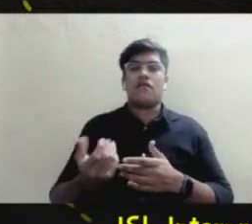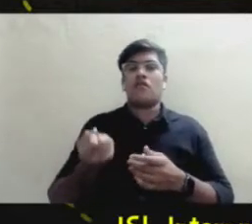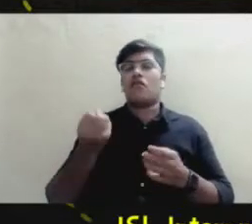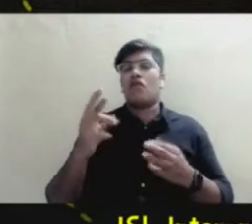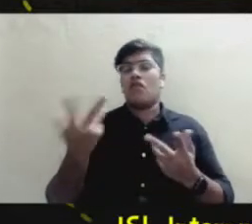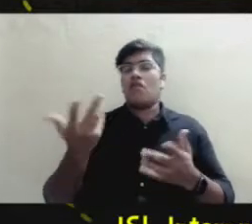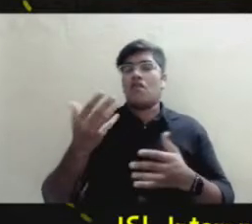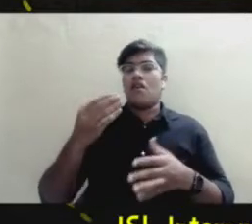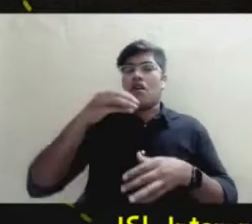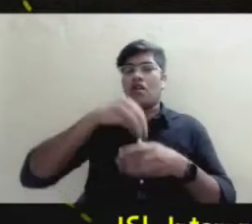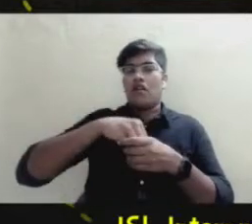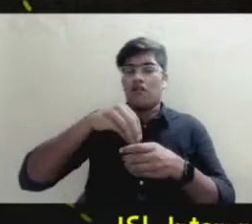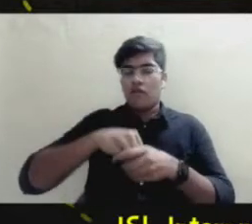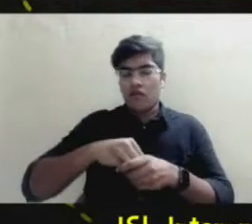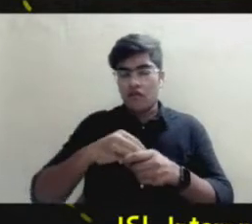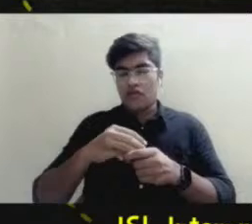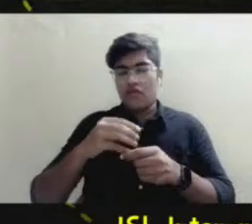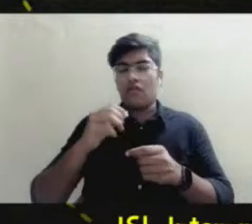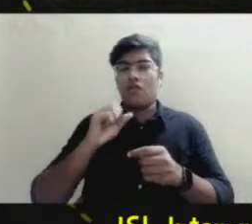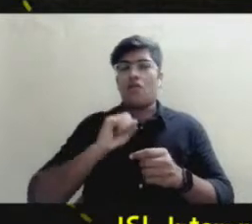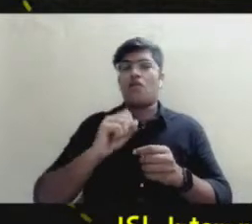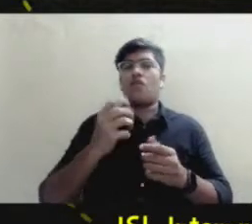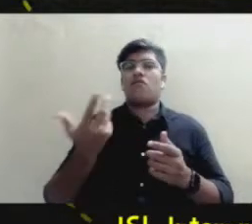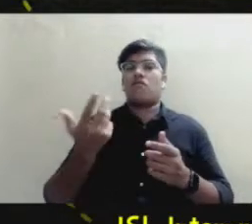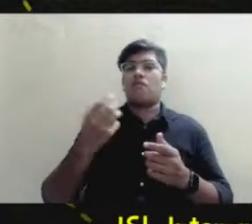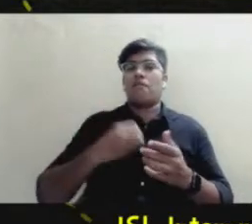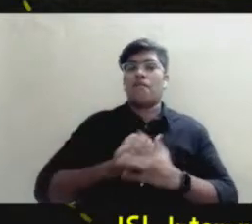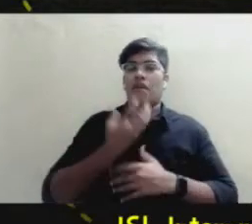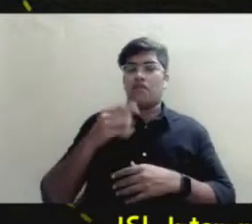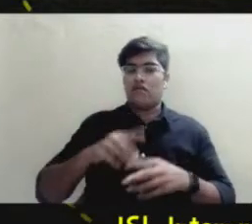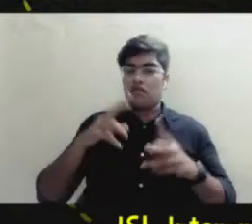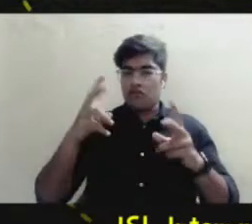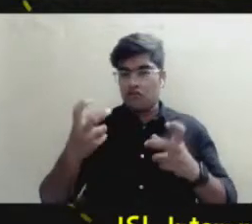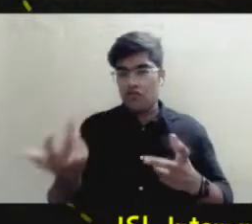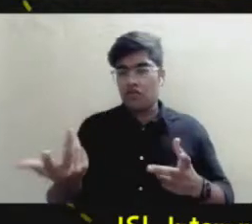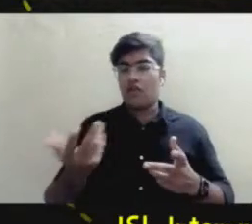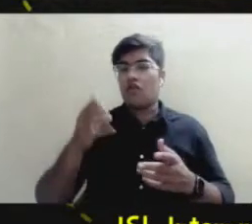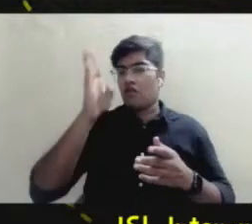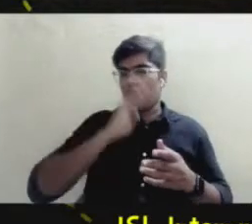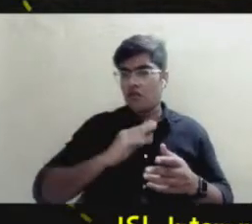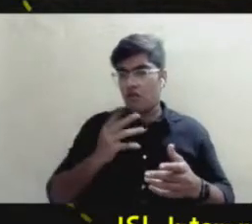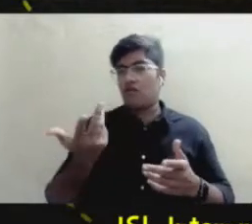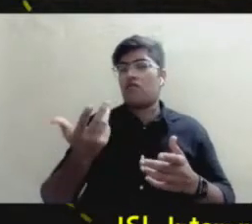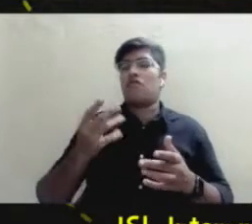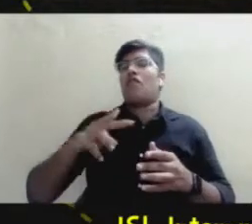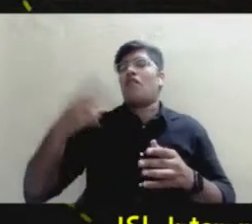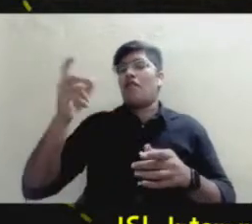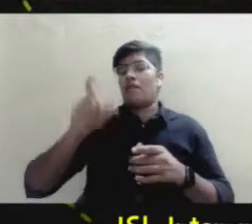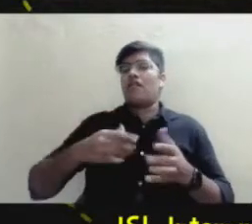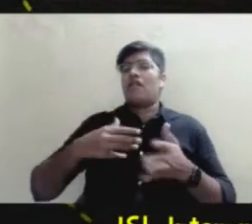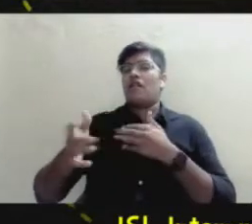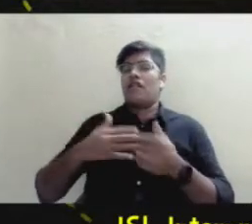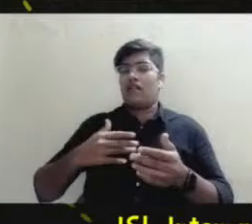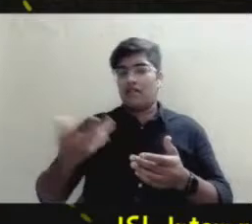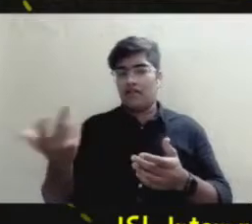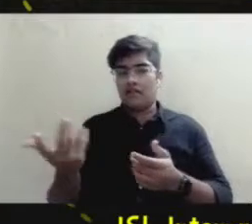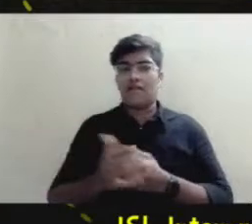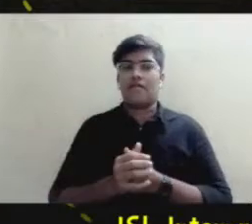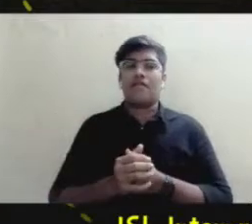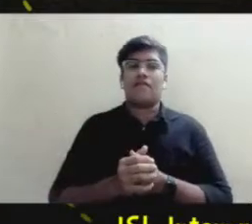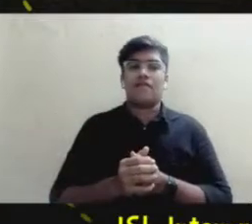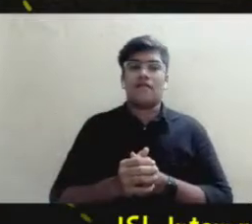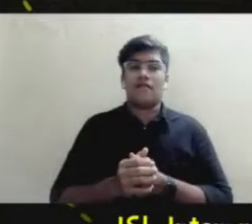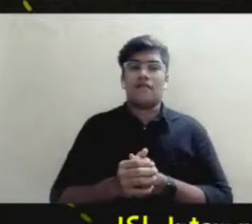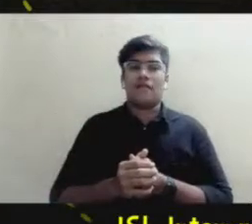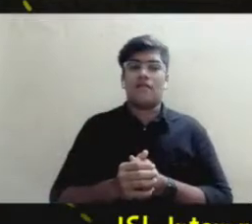say, in the devotion to an ideal, whether that's God or Shah Rukh Khan, but to